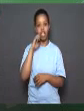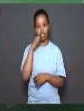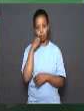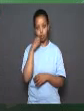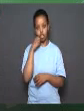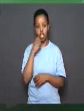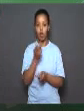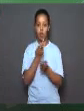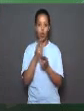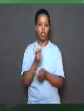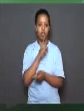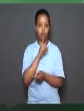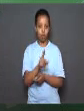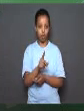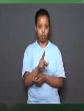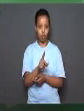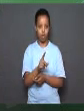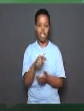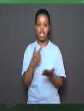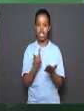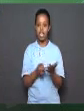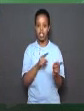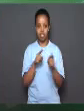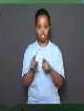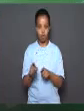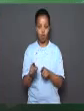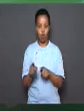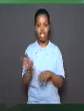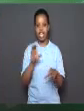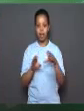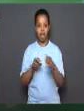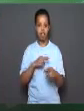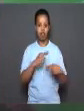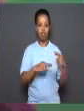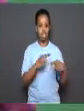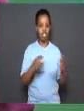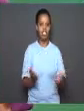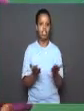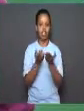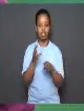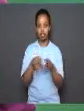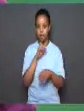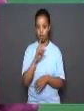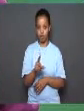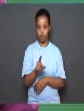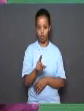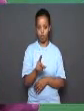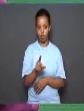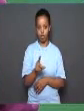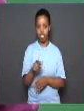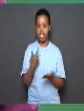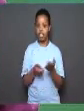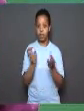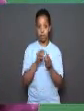are proteins that catalyze chemical reactions. You have studied